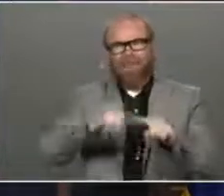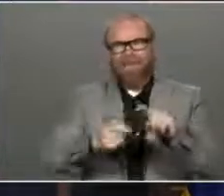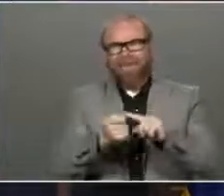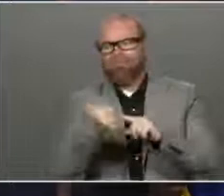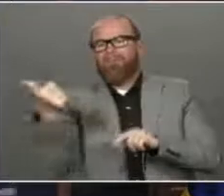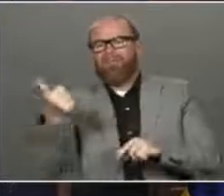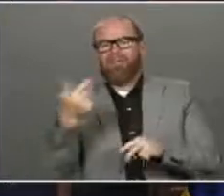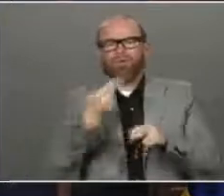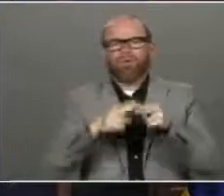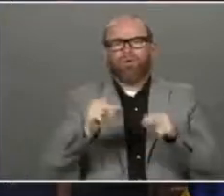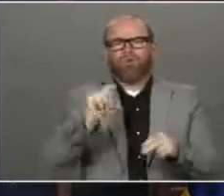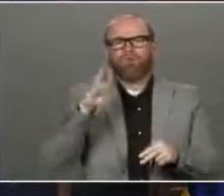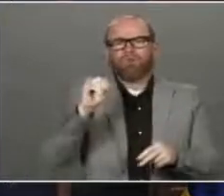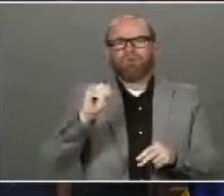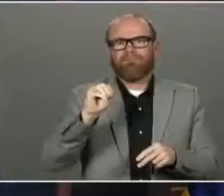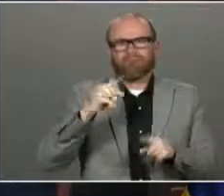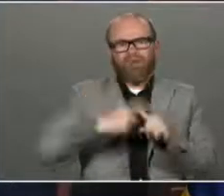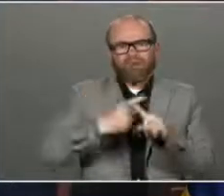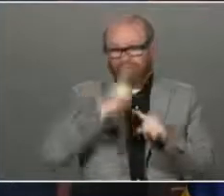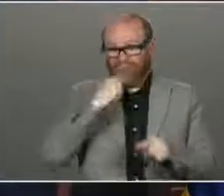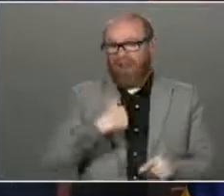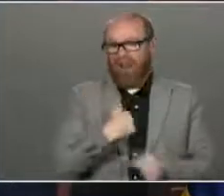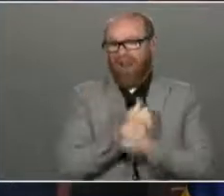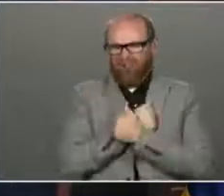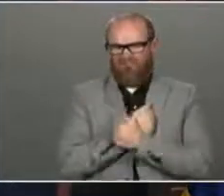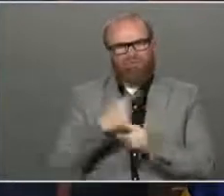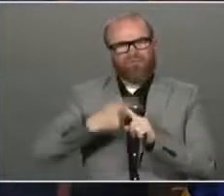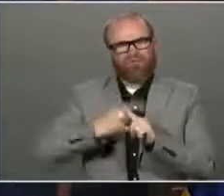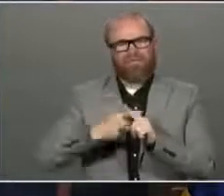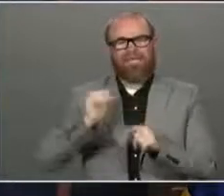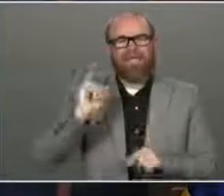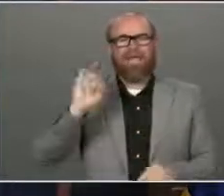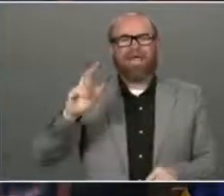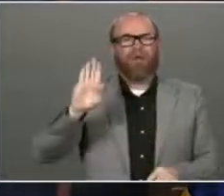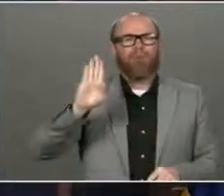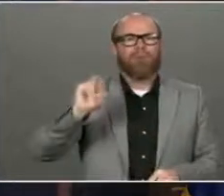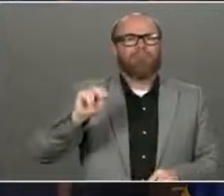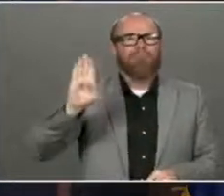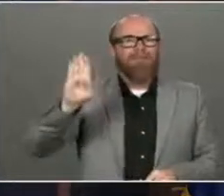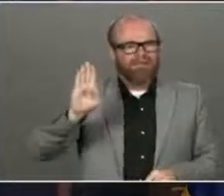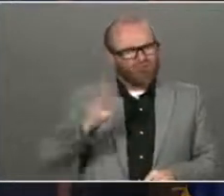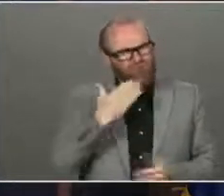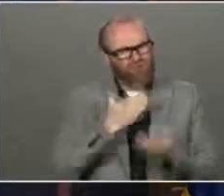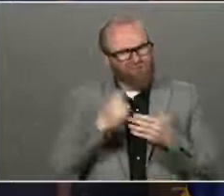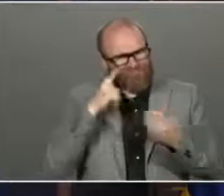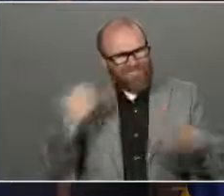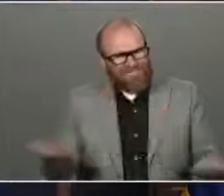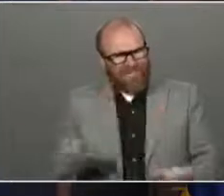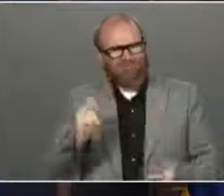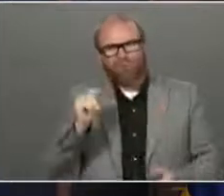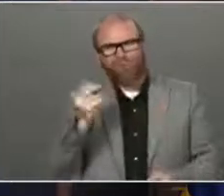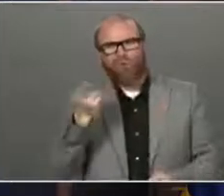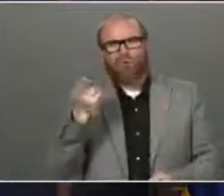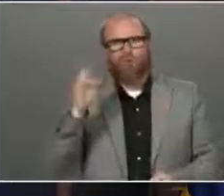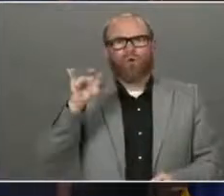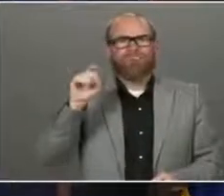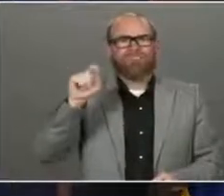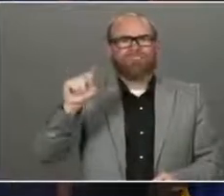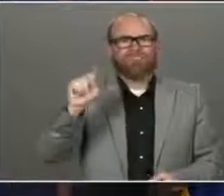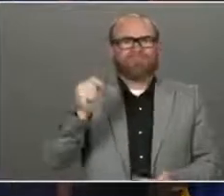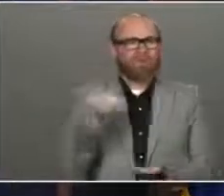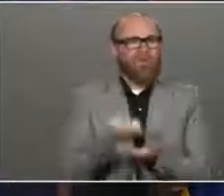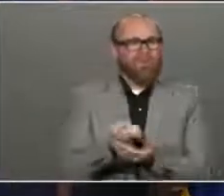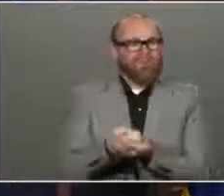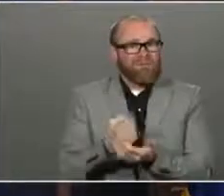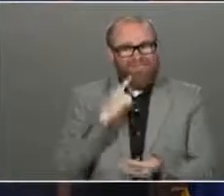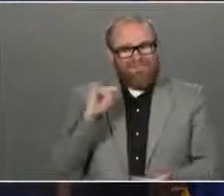good. I rent Airbnbs often. I think it's important. It's important for our tourist economy. It's important for the citizens of the state of Utah. It's